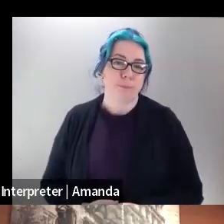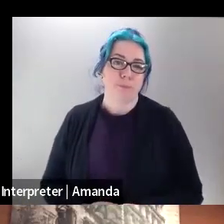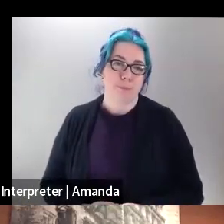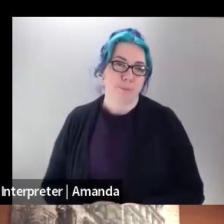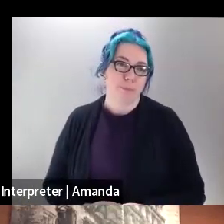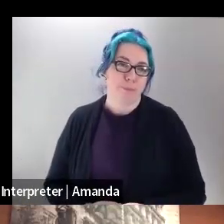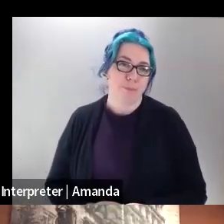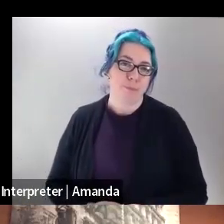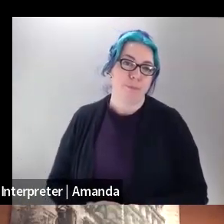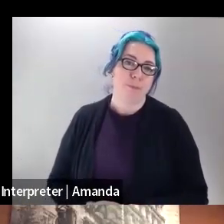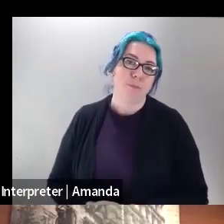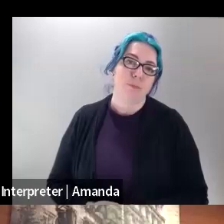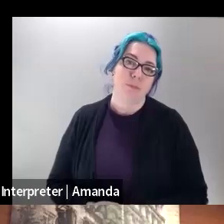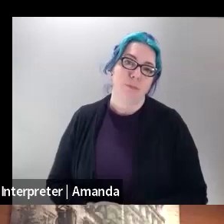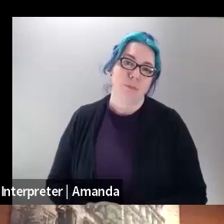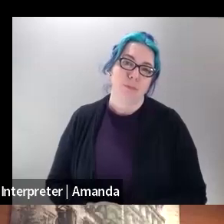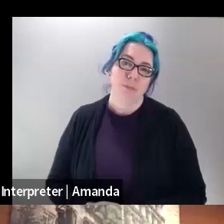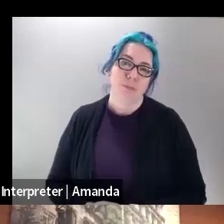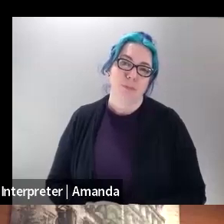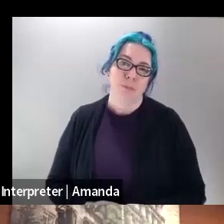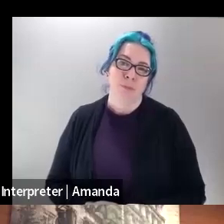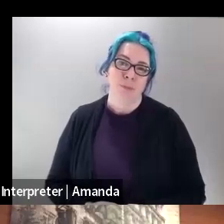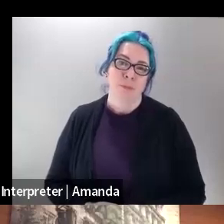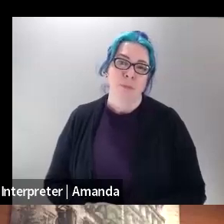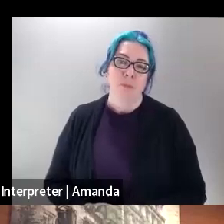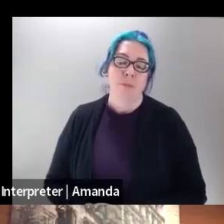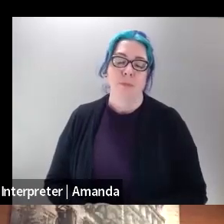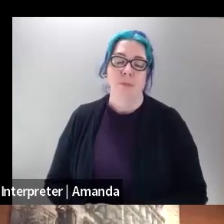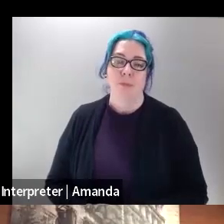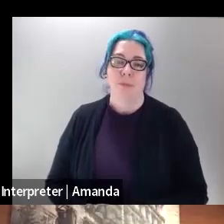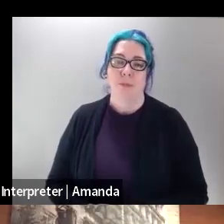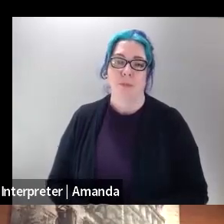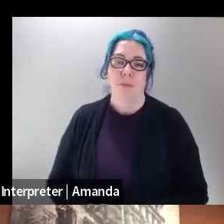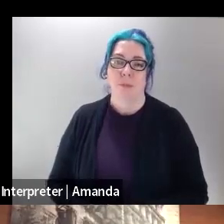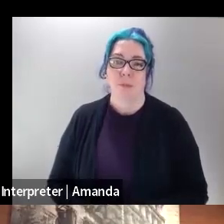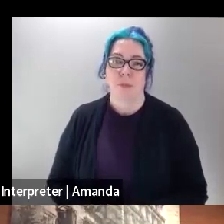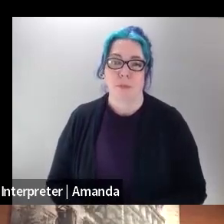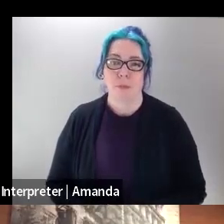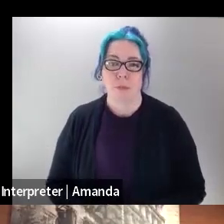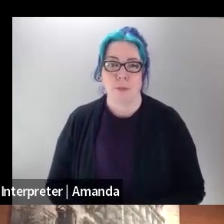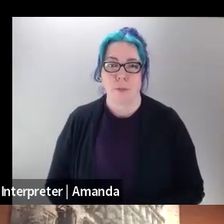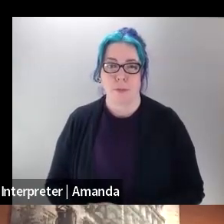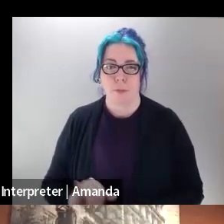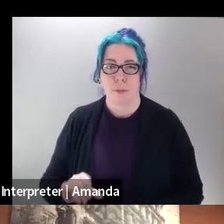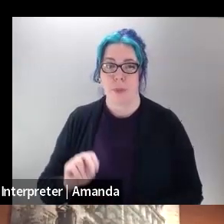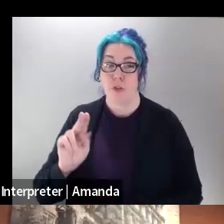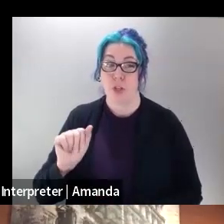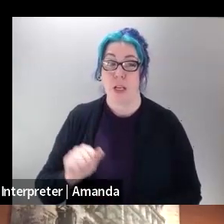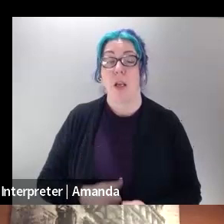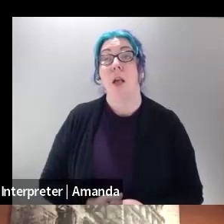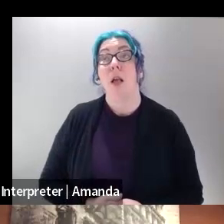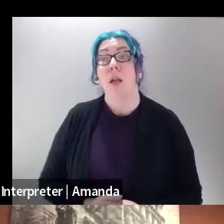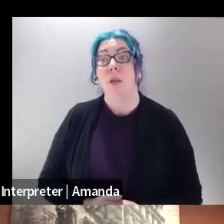what's crossing your brain pan right now. I mean, lots of beautiful things. Like,